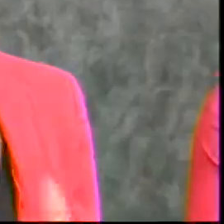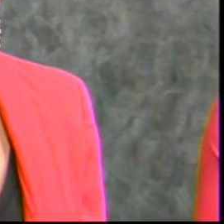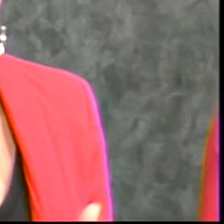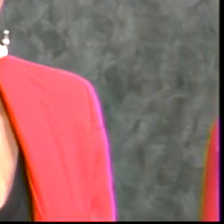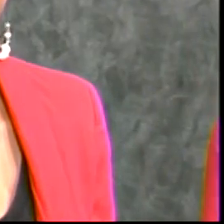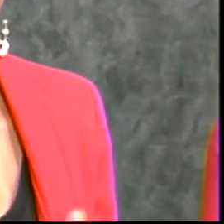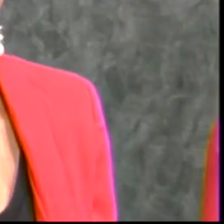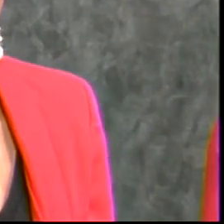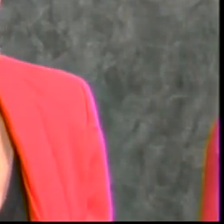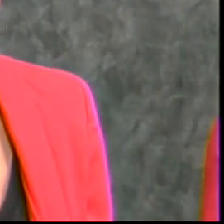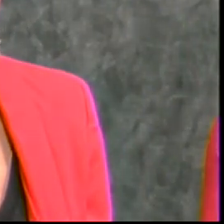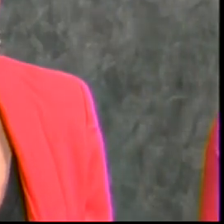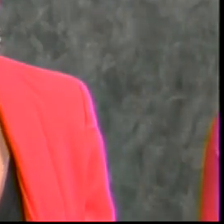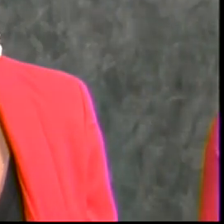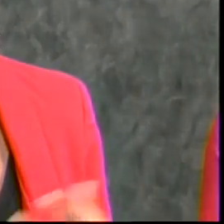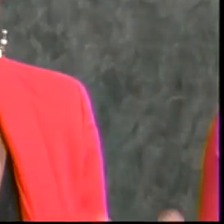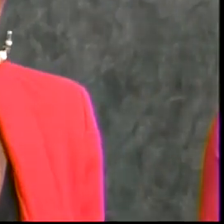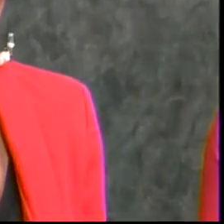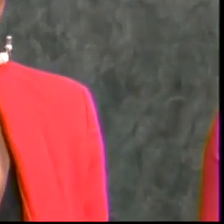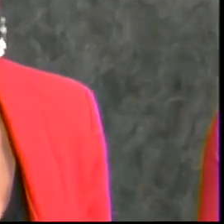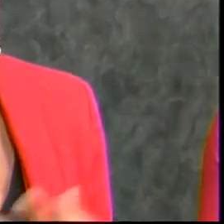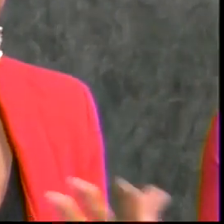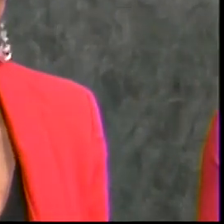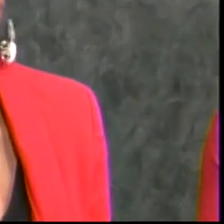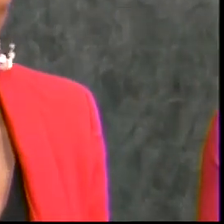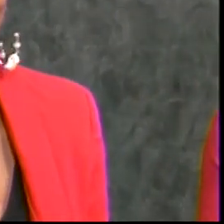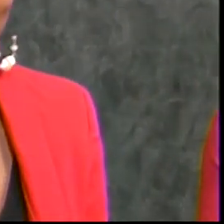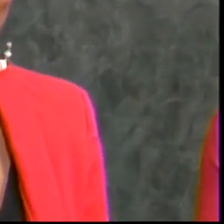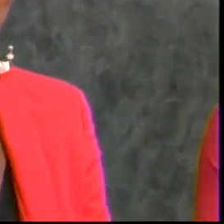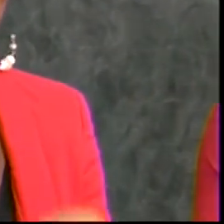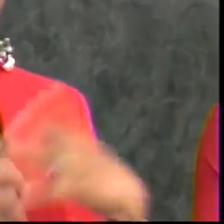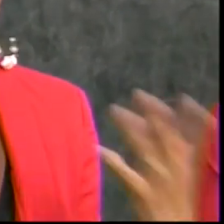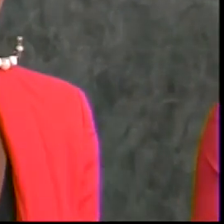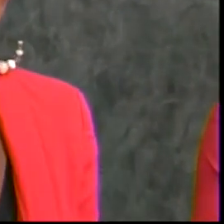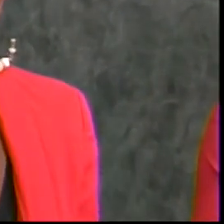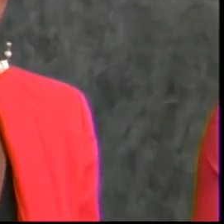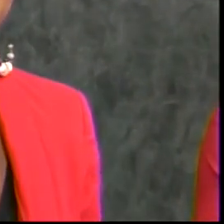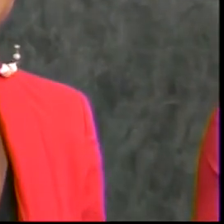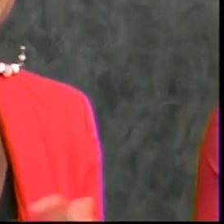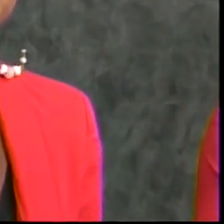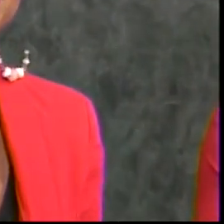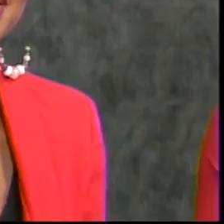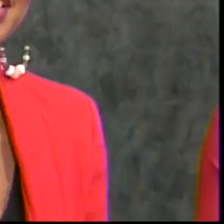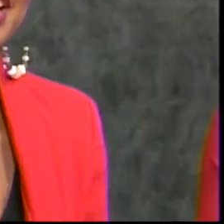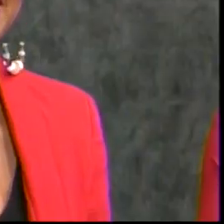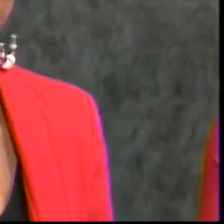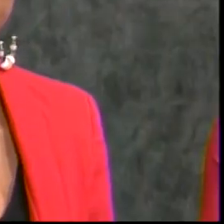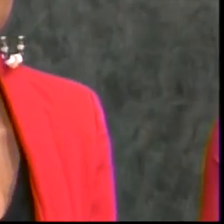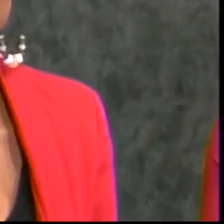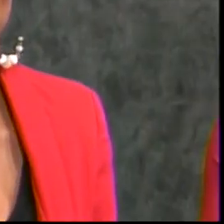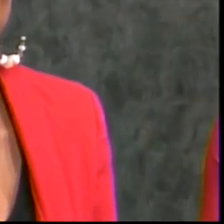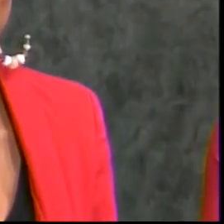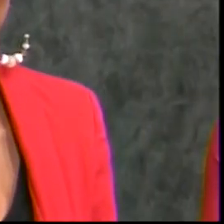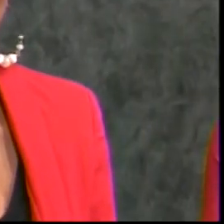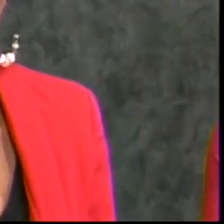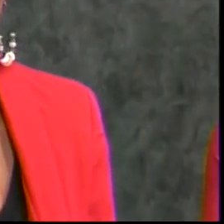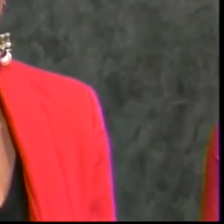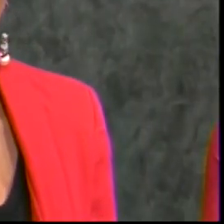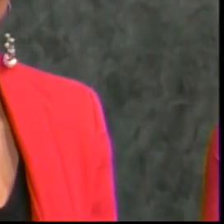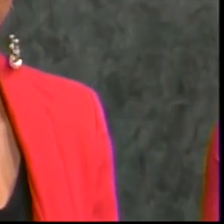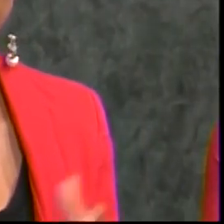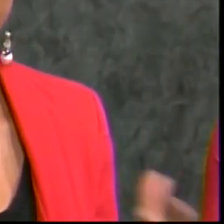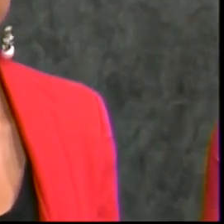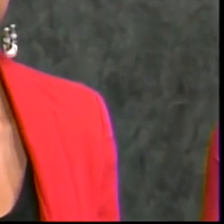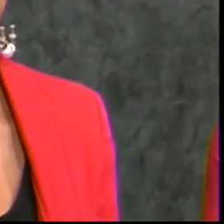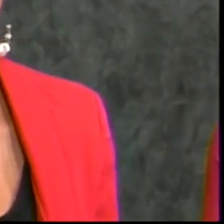The arts belong to Jesus. God is the author of everything, you know. He's given us the creativity. So,